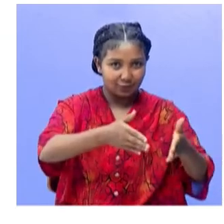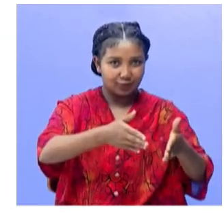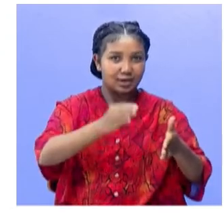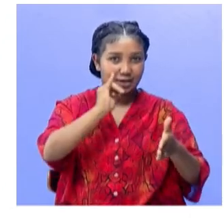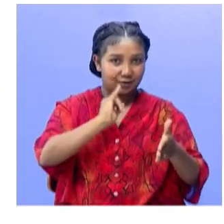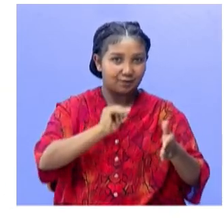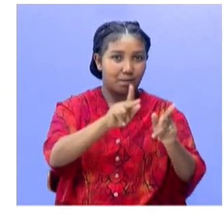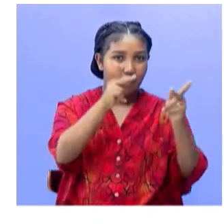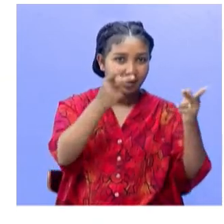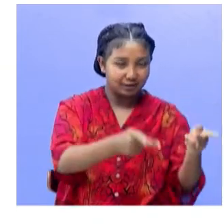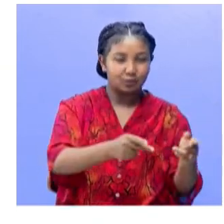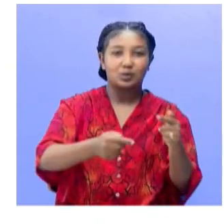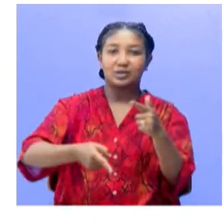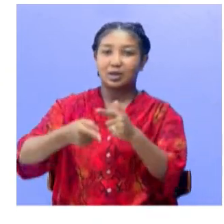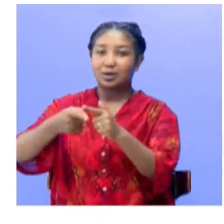yeah?